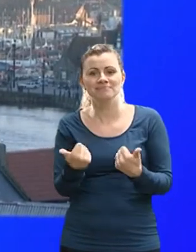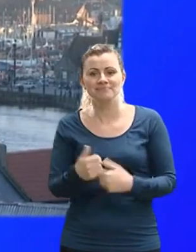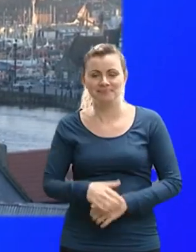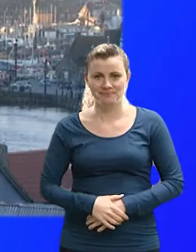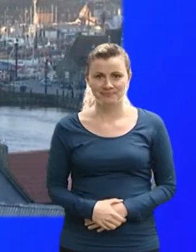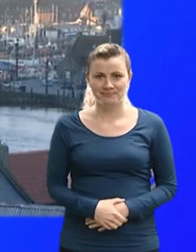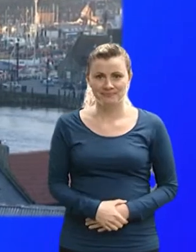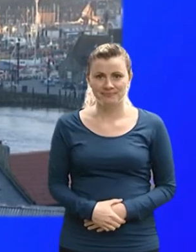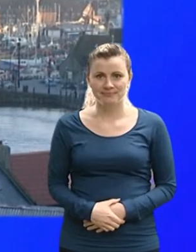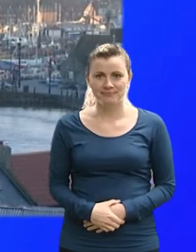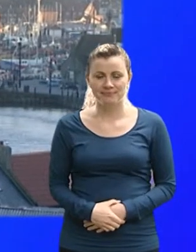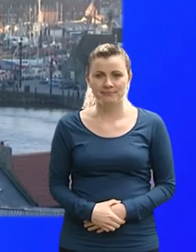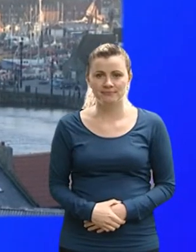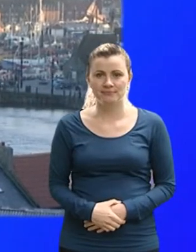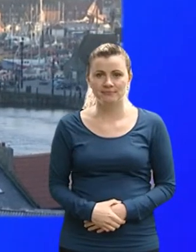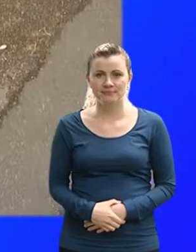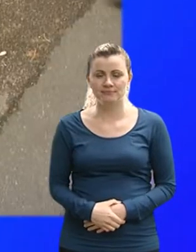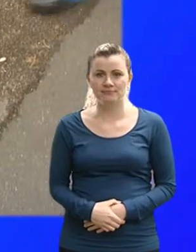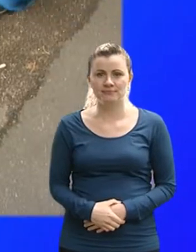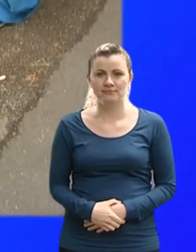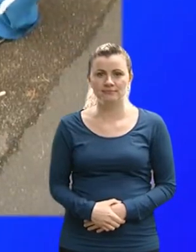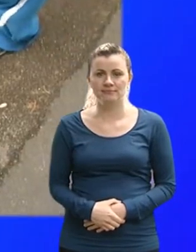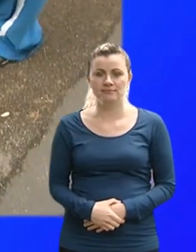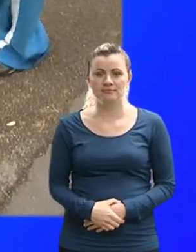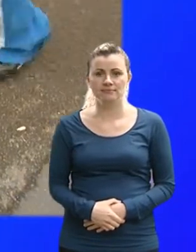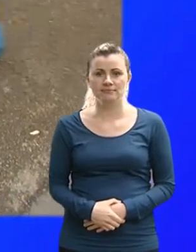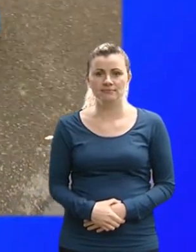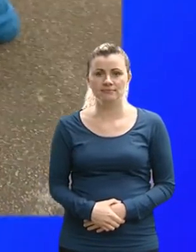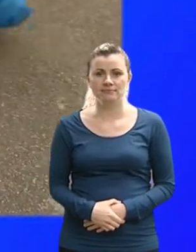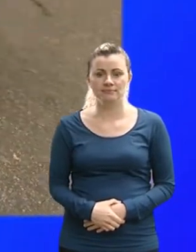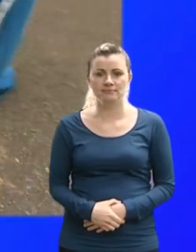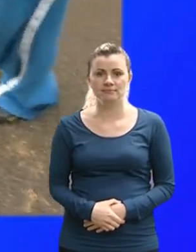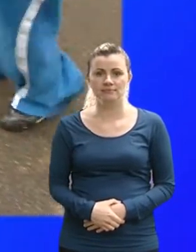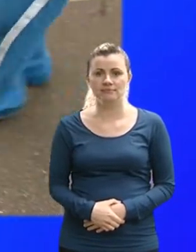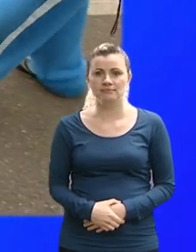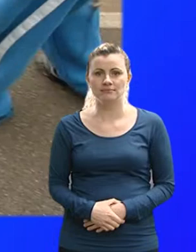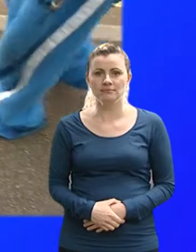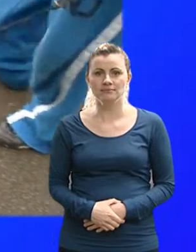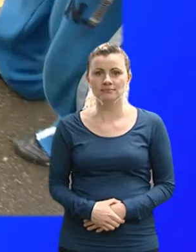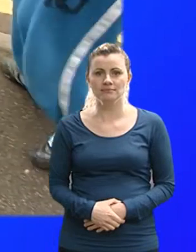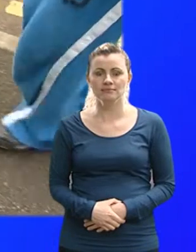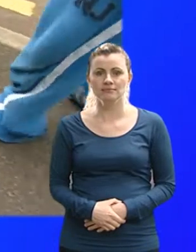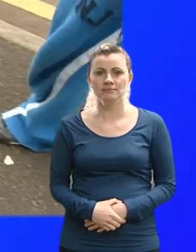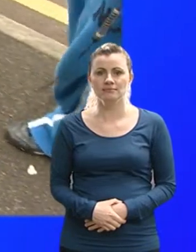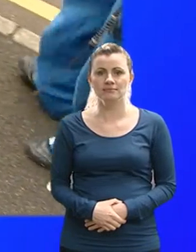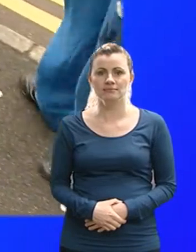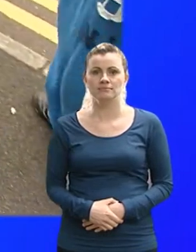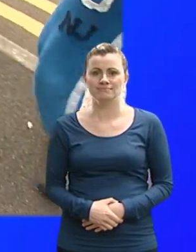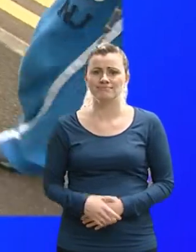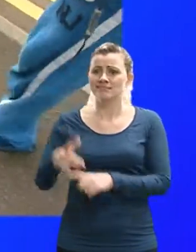stick. And so they did keep a pavement so that there was a division.